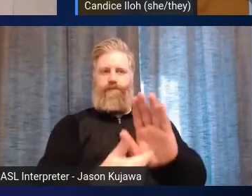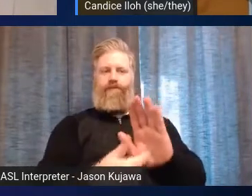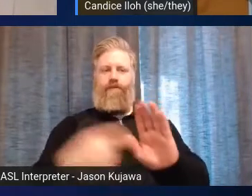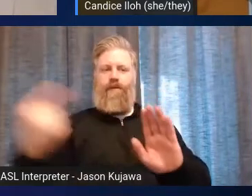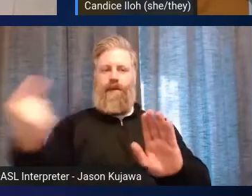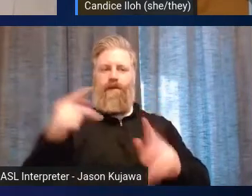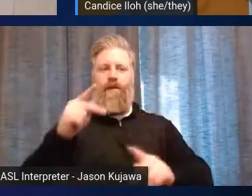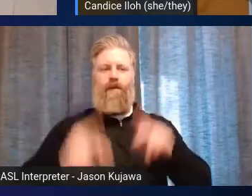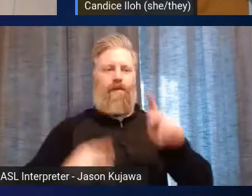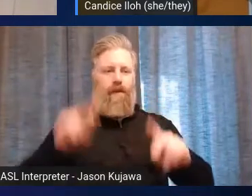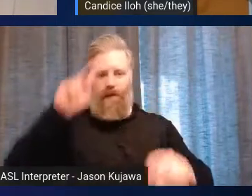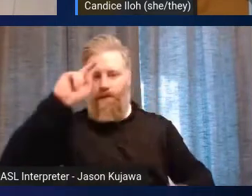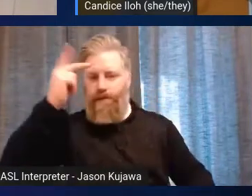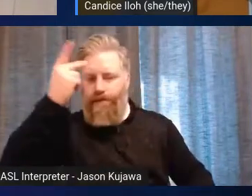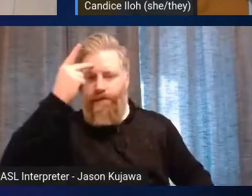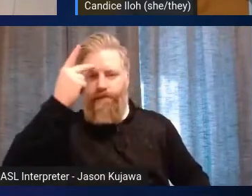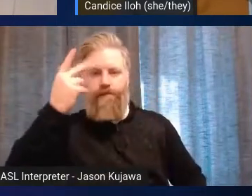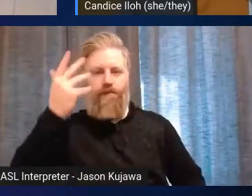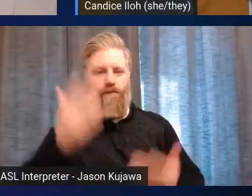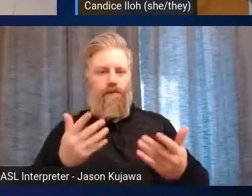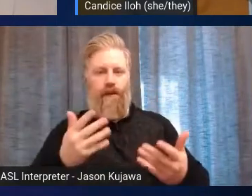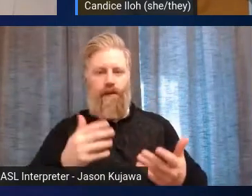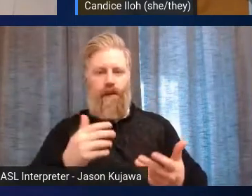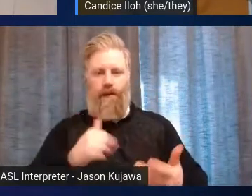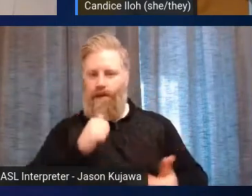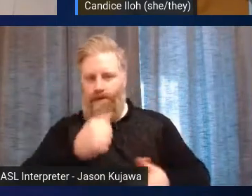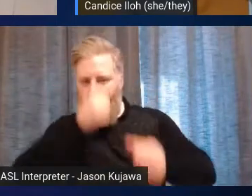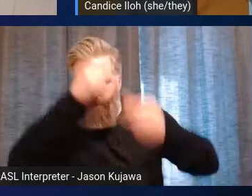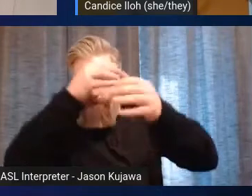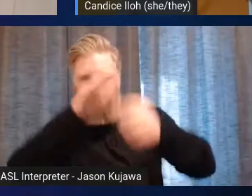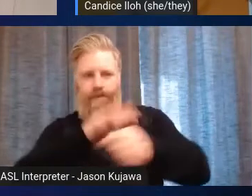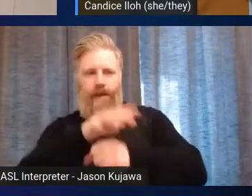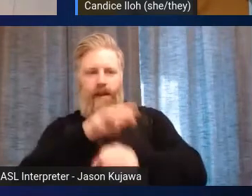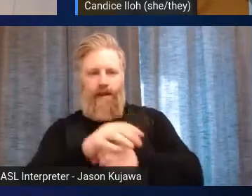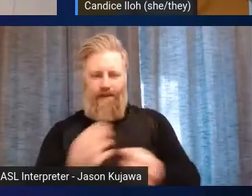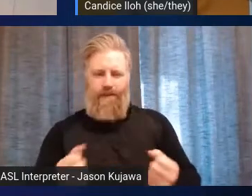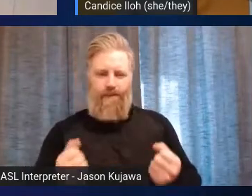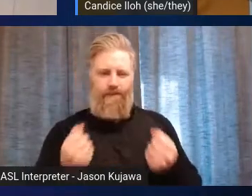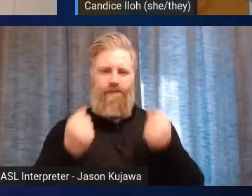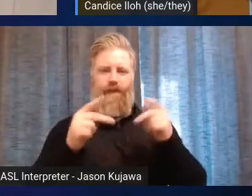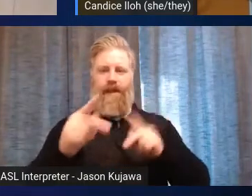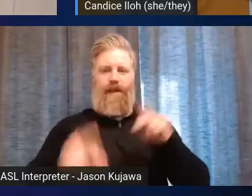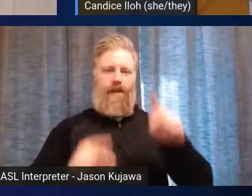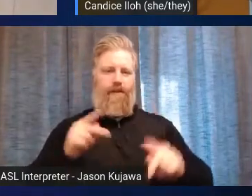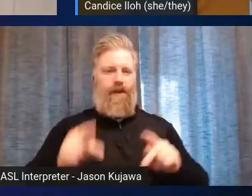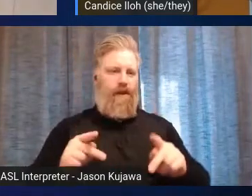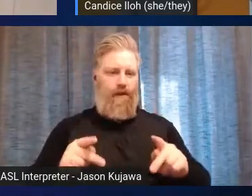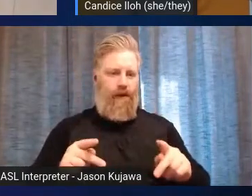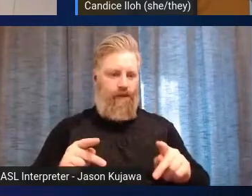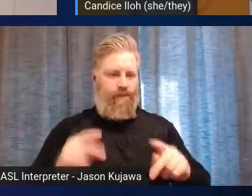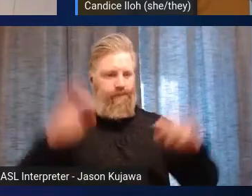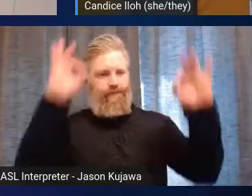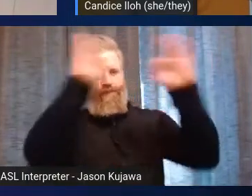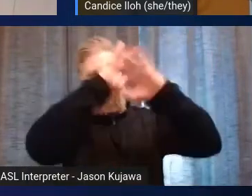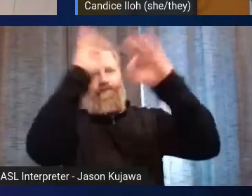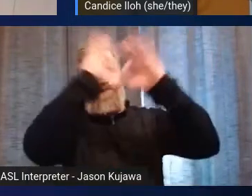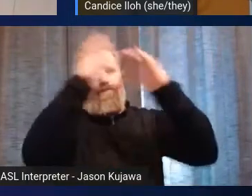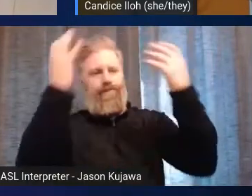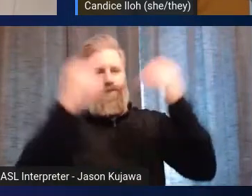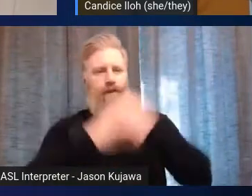people misconstrue or they don't know enough about or that the vast majority is ignorant about.